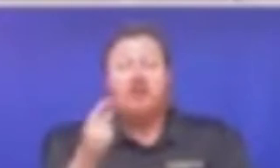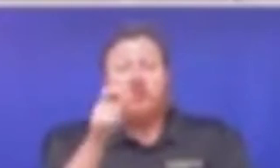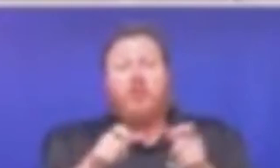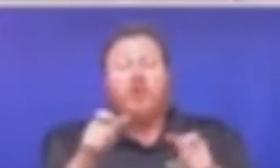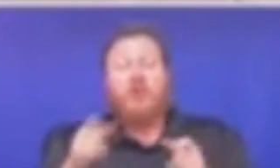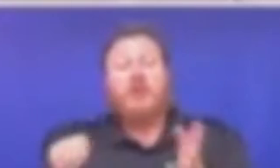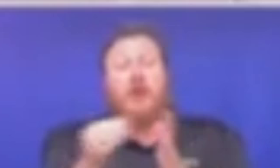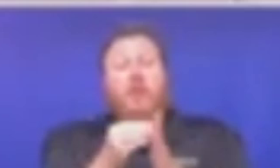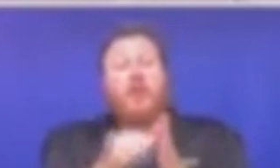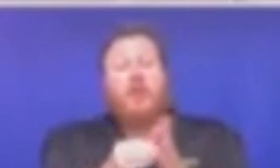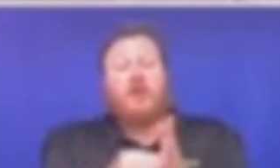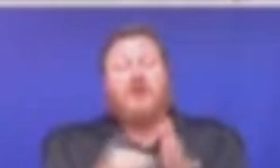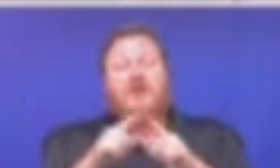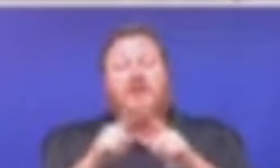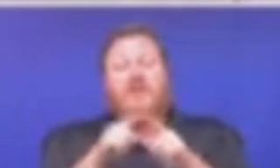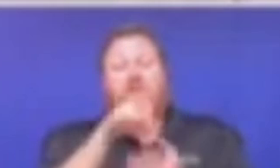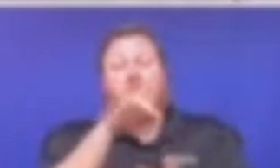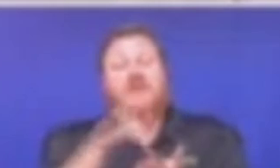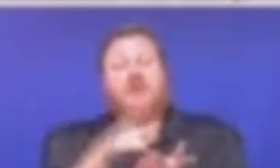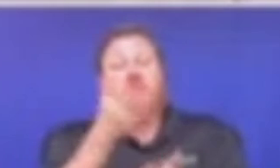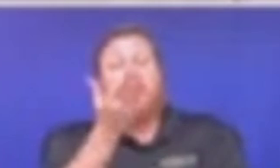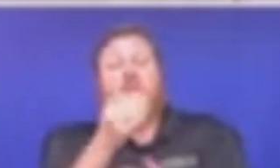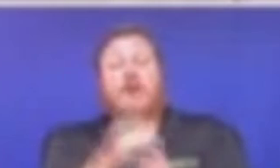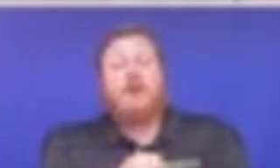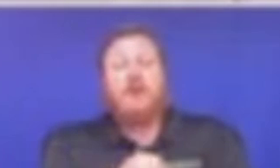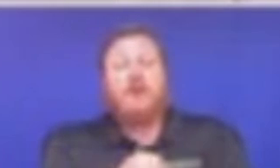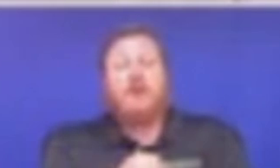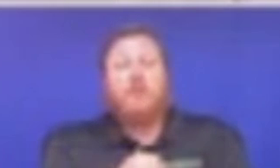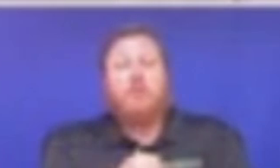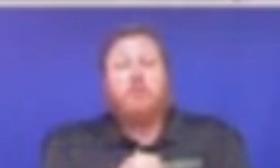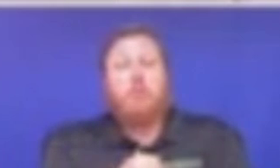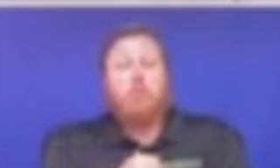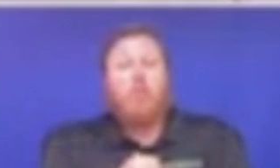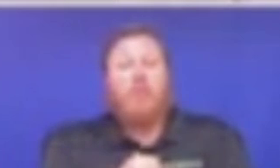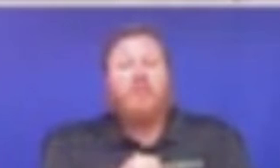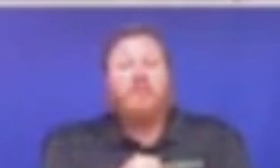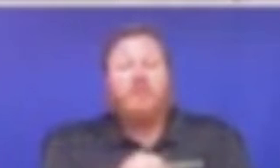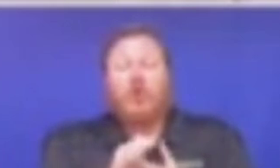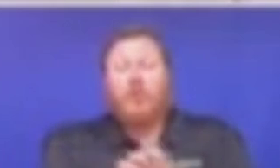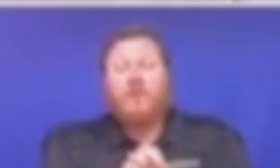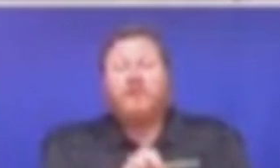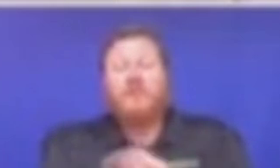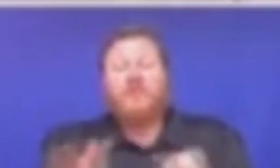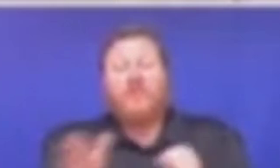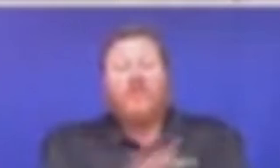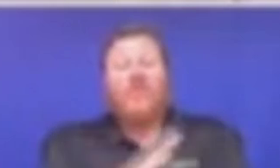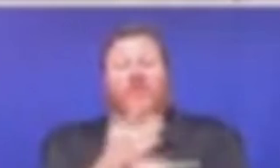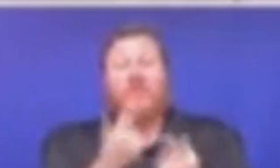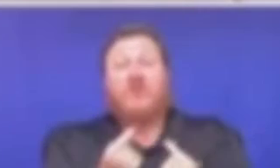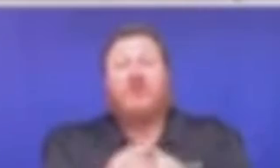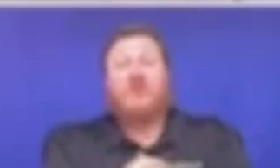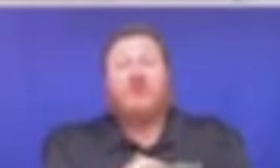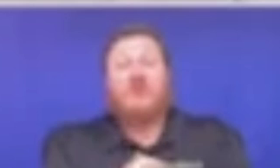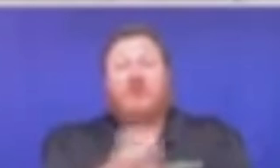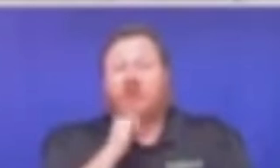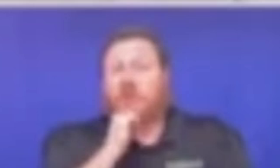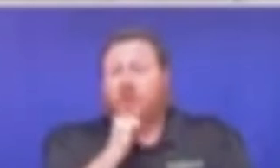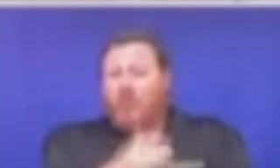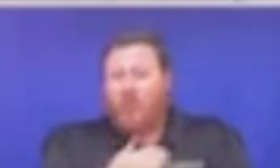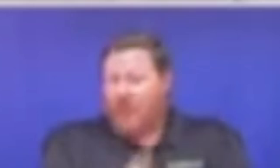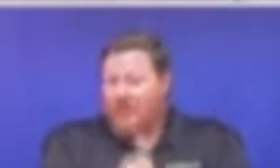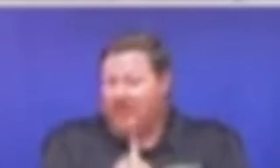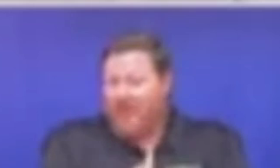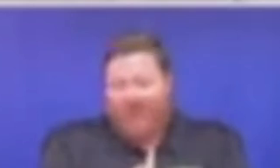appointed in various positions are showing a great deal of commitment, not to work for